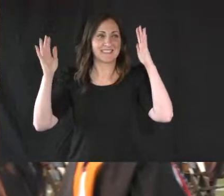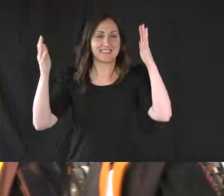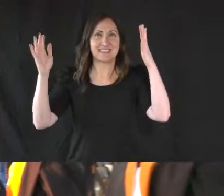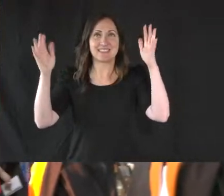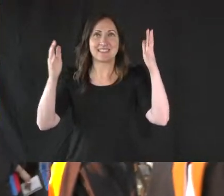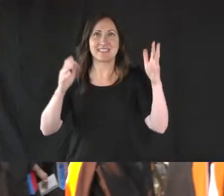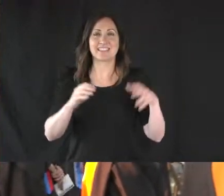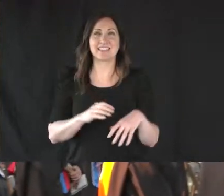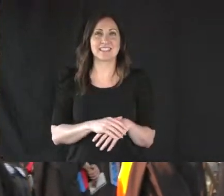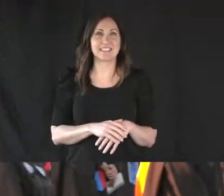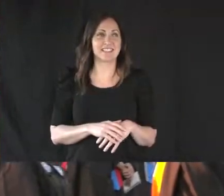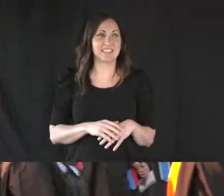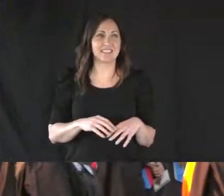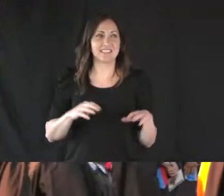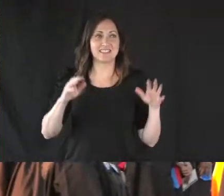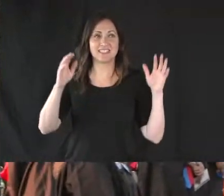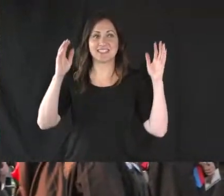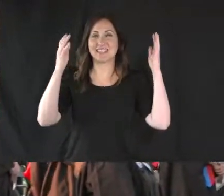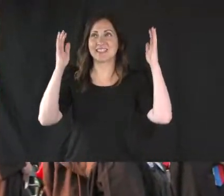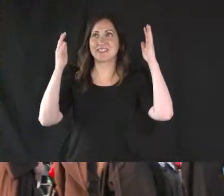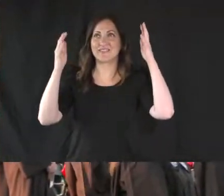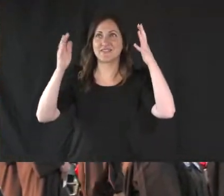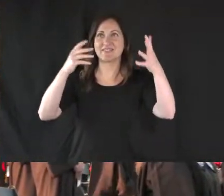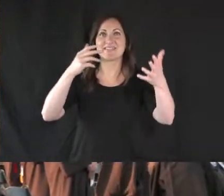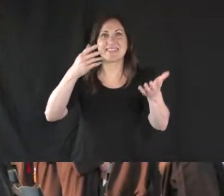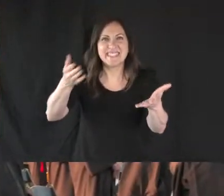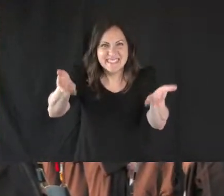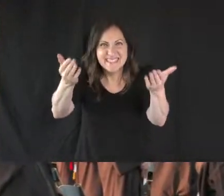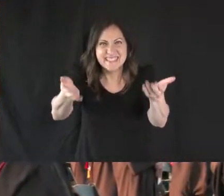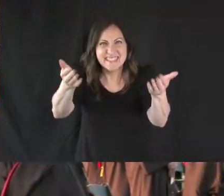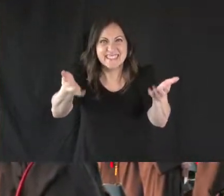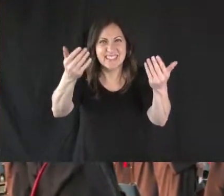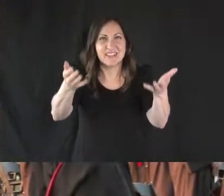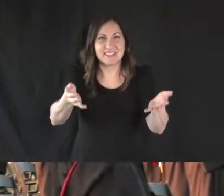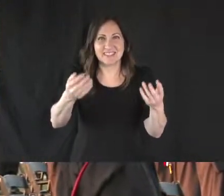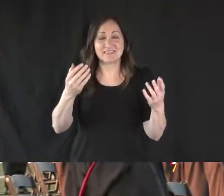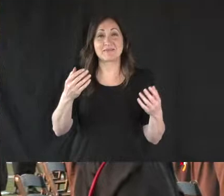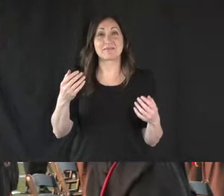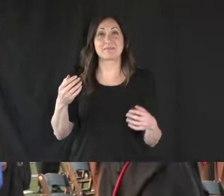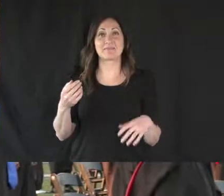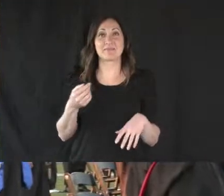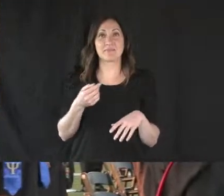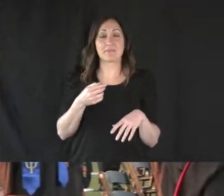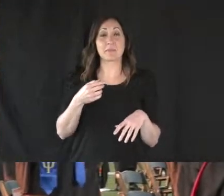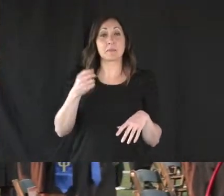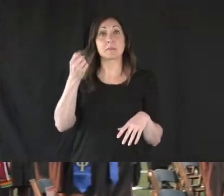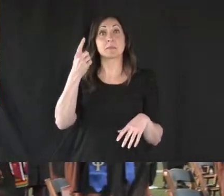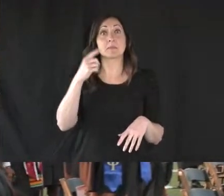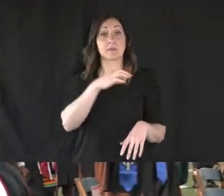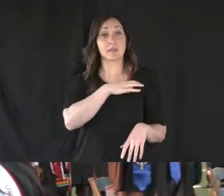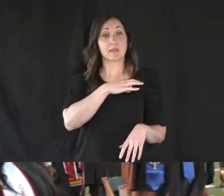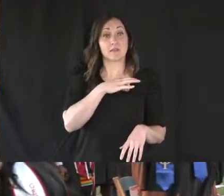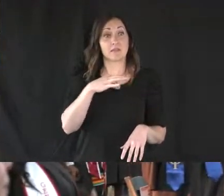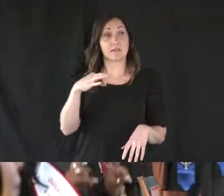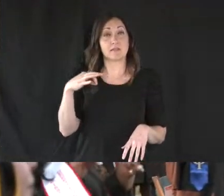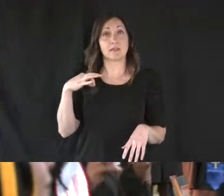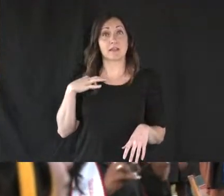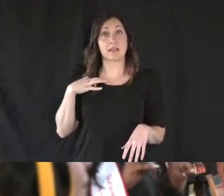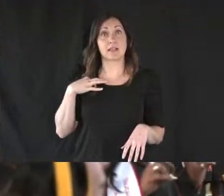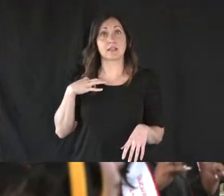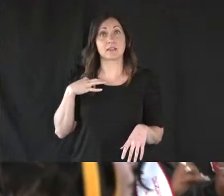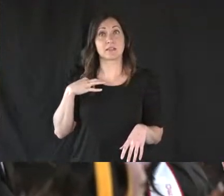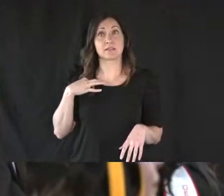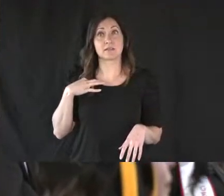Yep, you're up. President Evans. On behalf of the faculty of the College of Arts